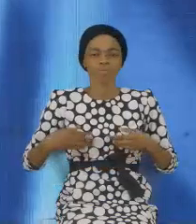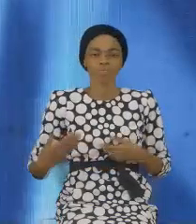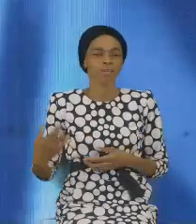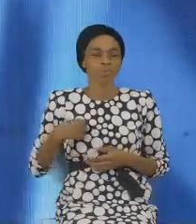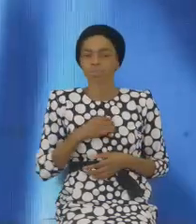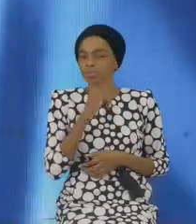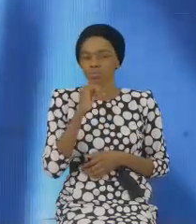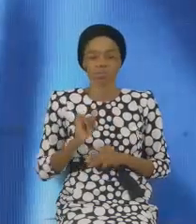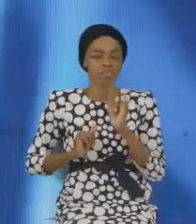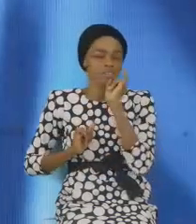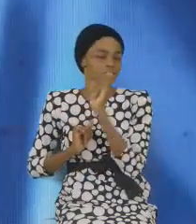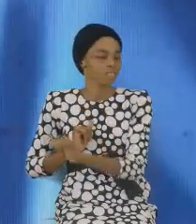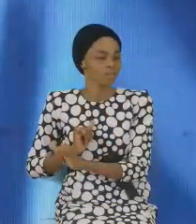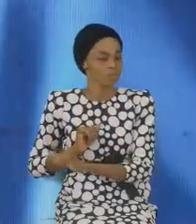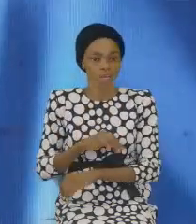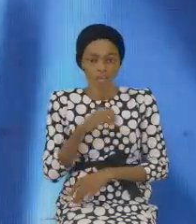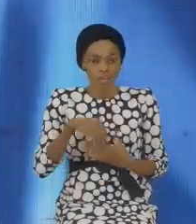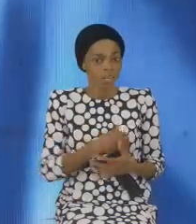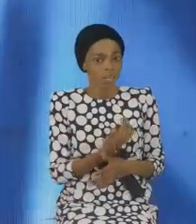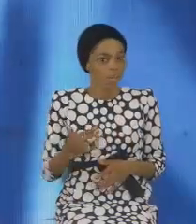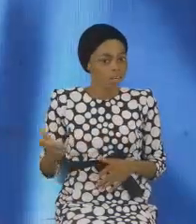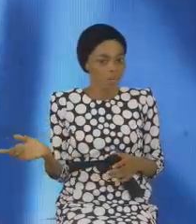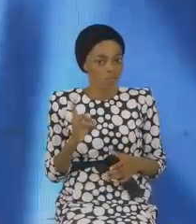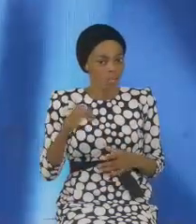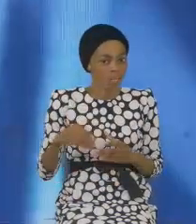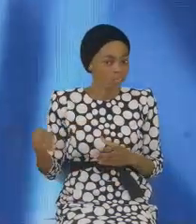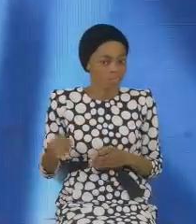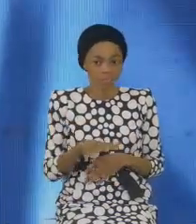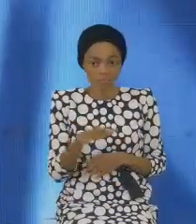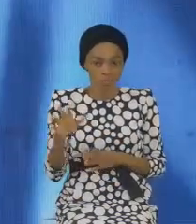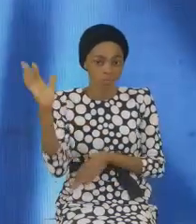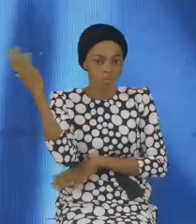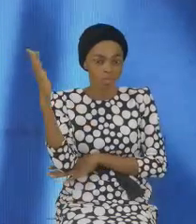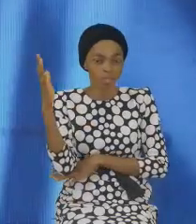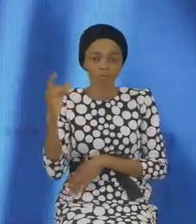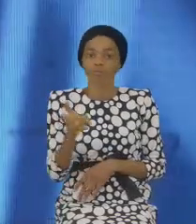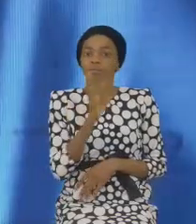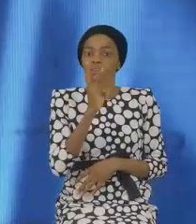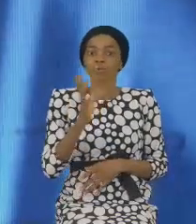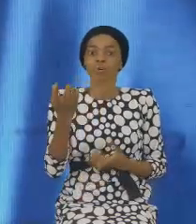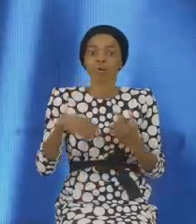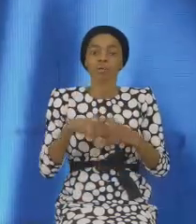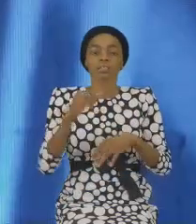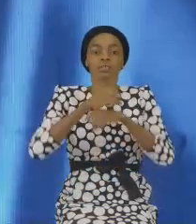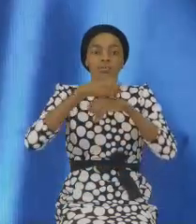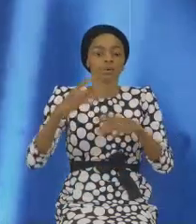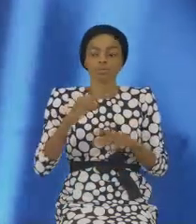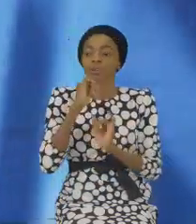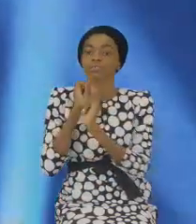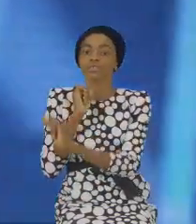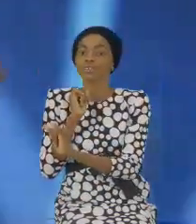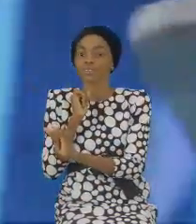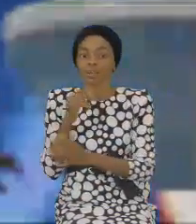not settle anywhere in the wilderness. The water might come out of the rock. We don't settle there. We might